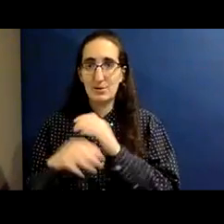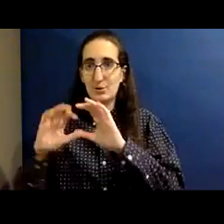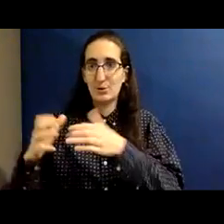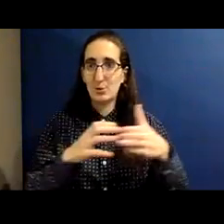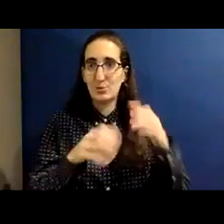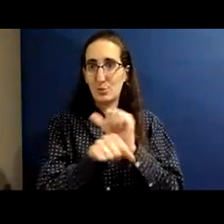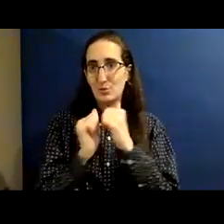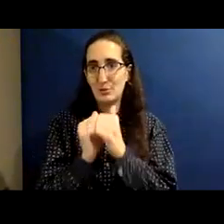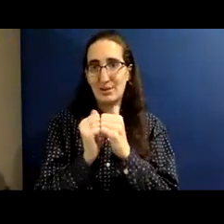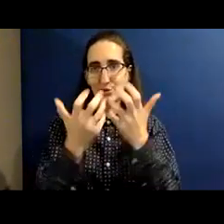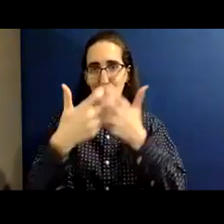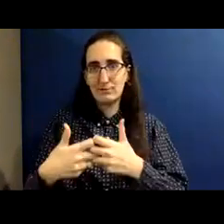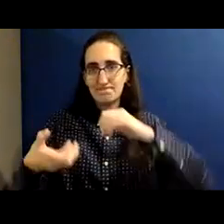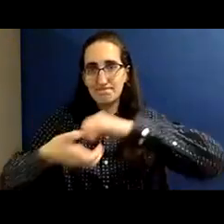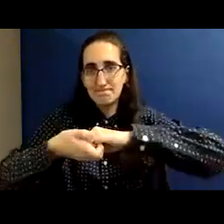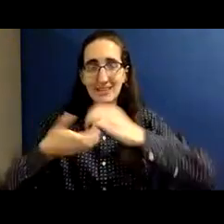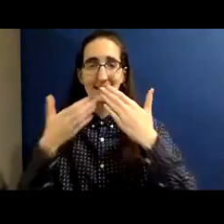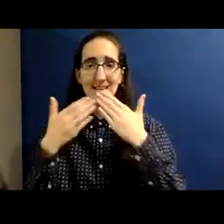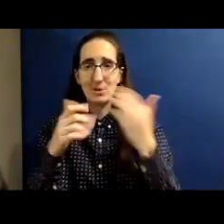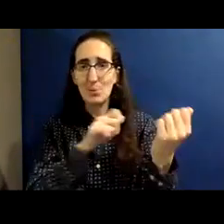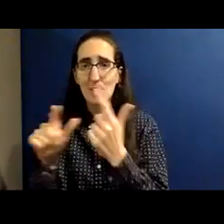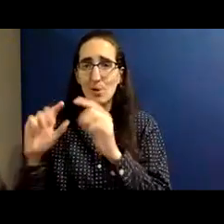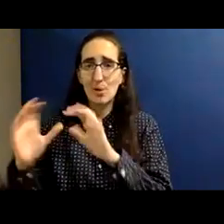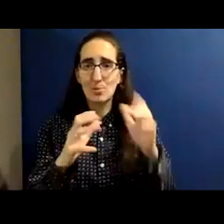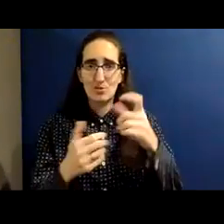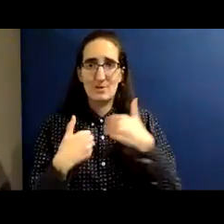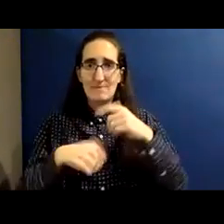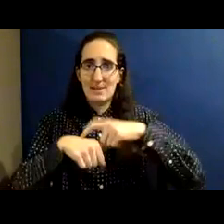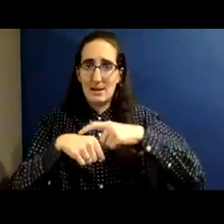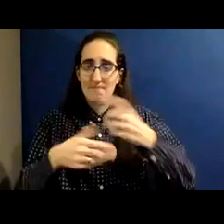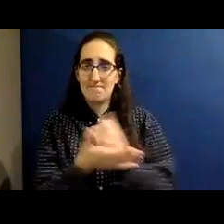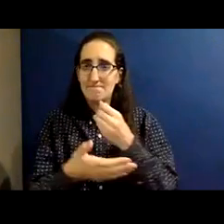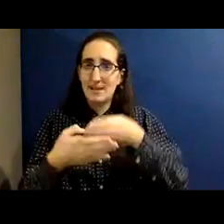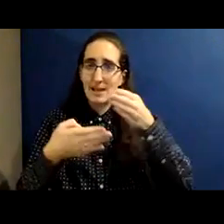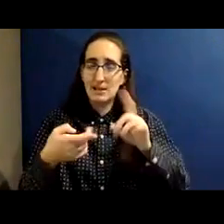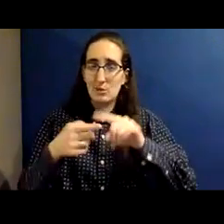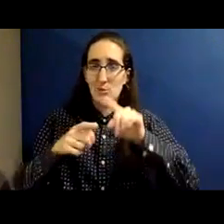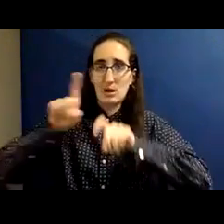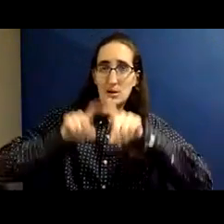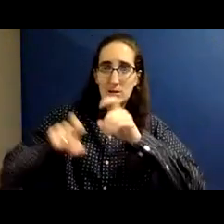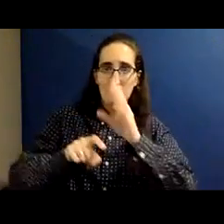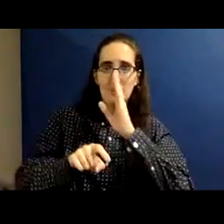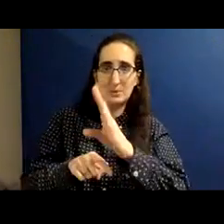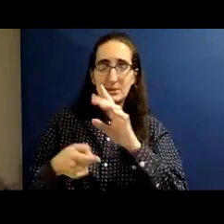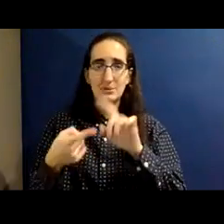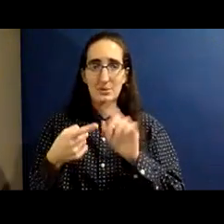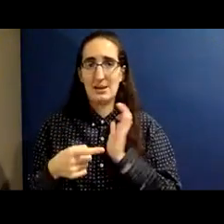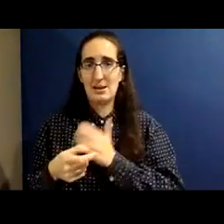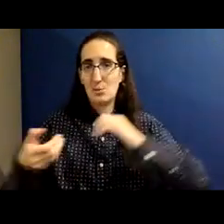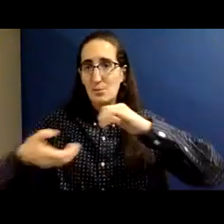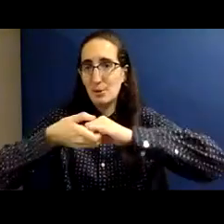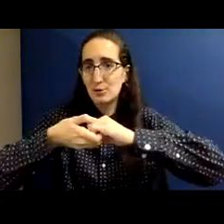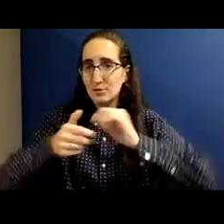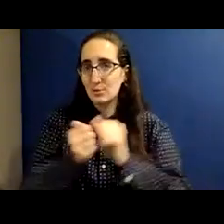working together. So thank you to all of you. And we should have time at the end to ask questions directly to our partners.